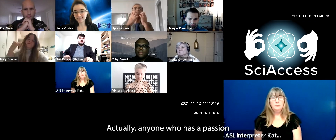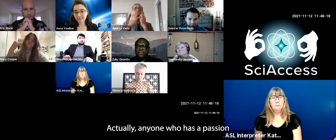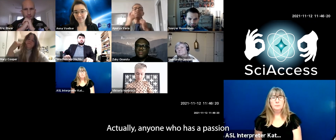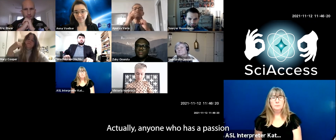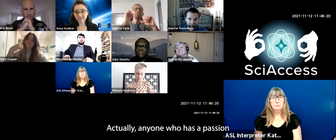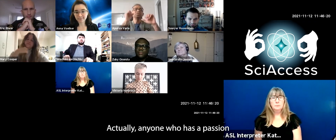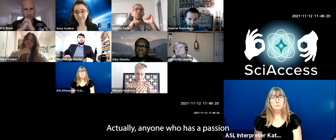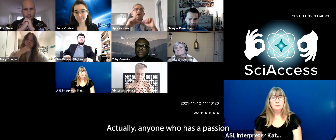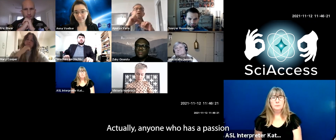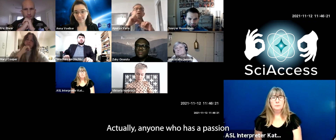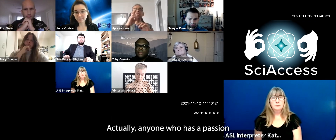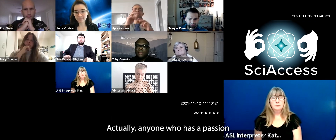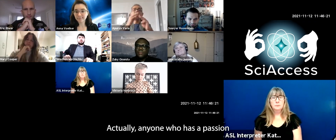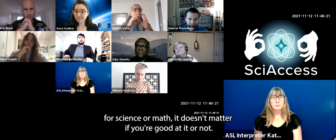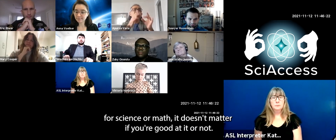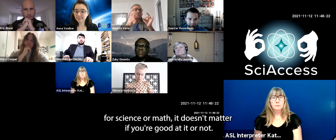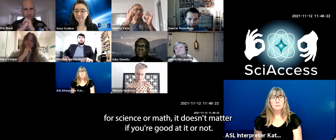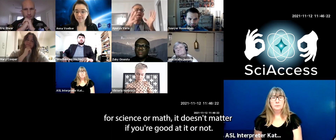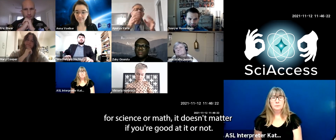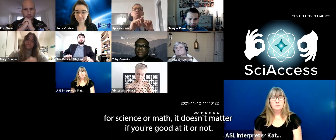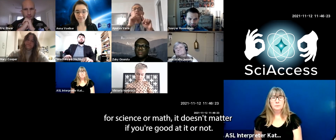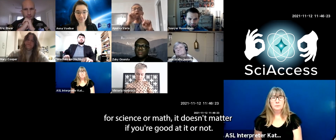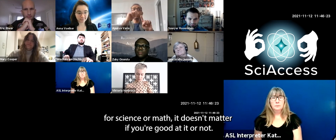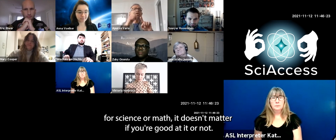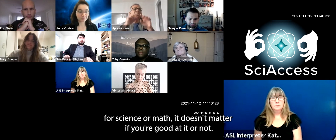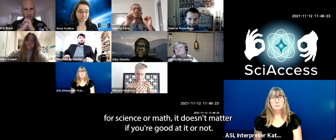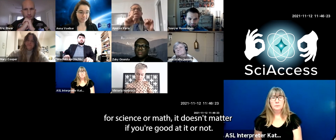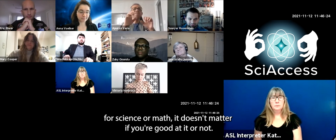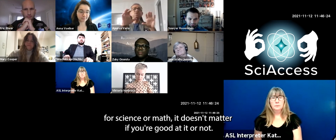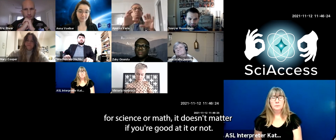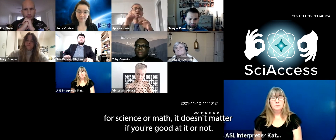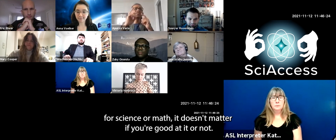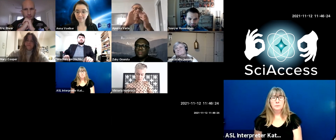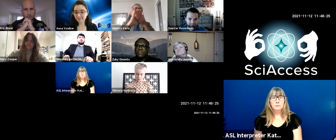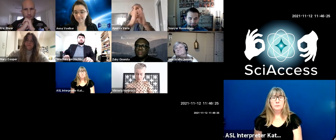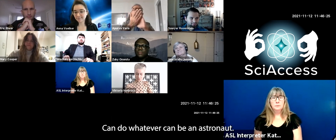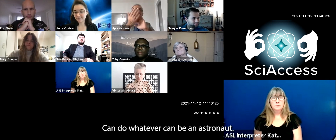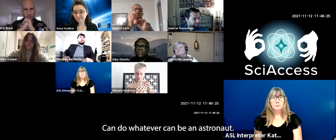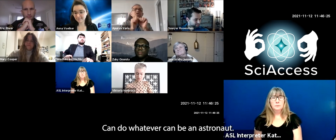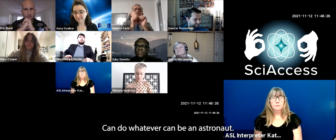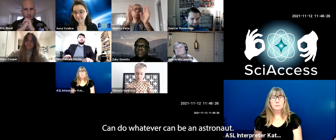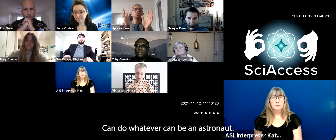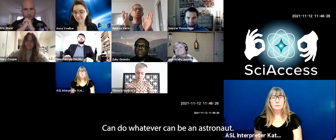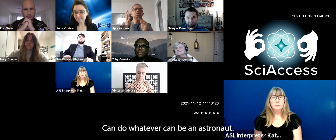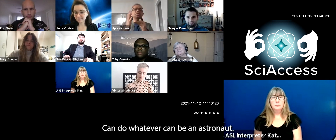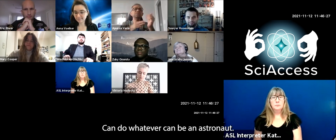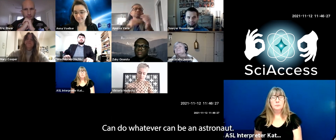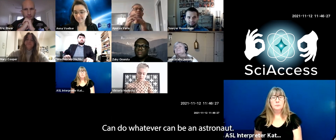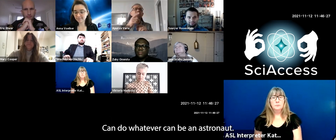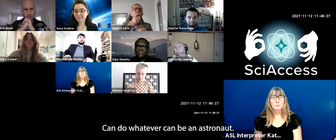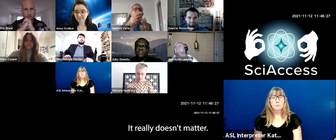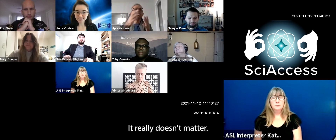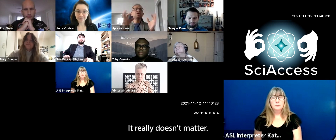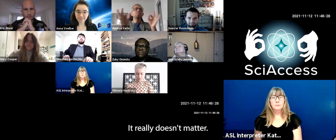Actually, anyone who has a passion for science or math, it doesn't matter if you're good at it or not, can do whatever, can